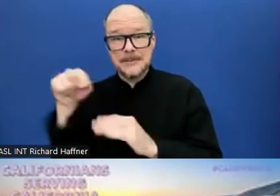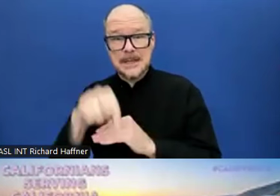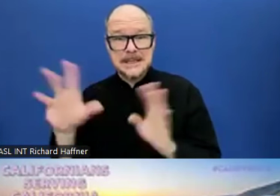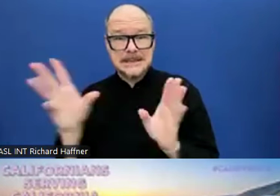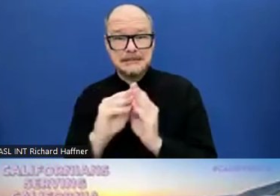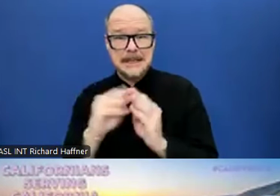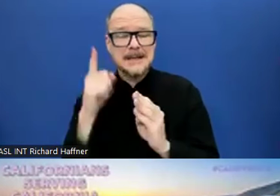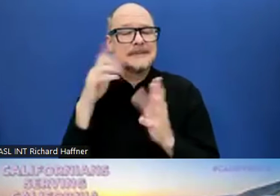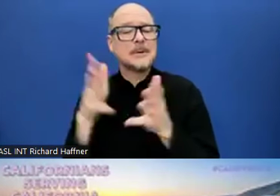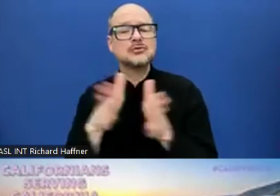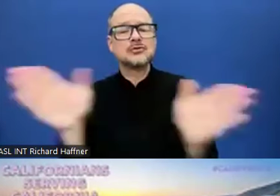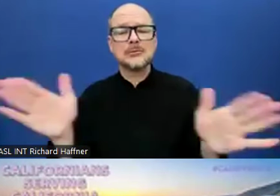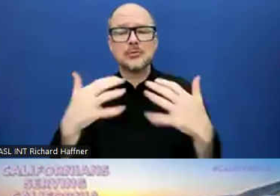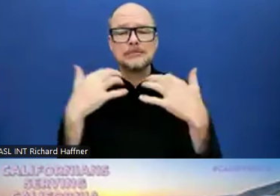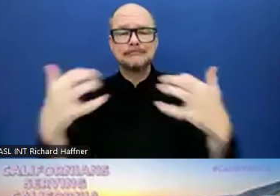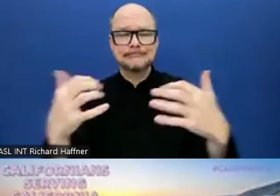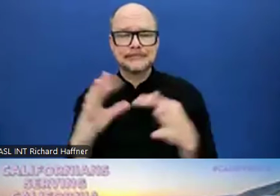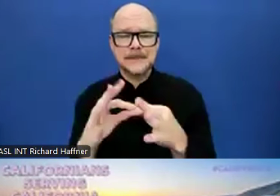public comment.